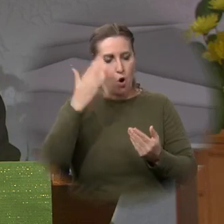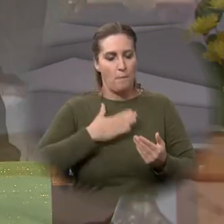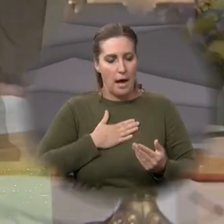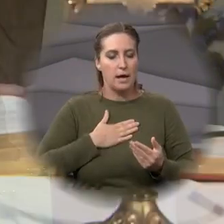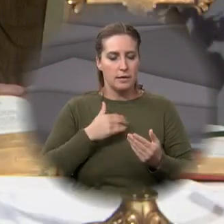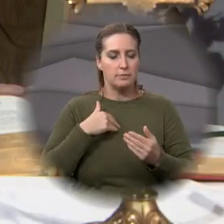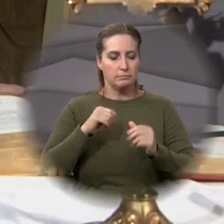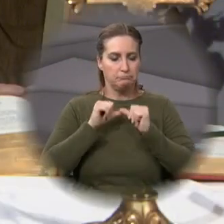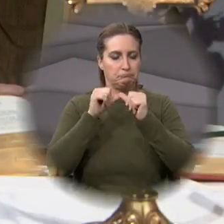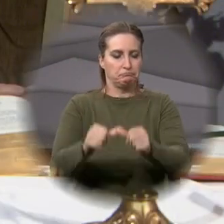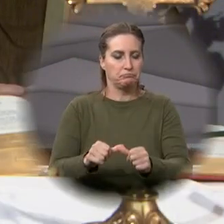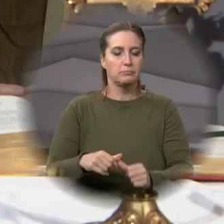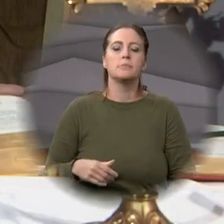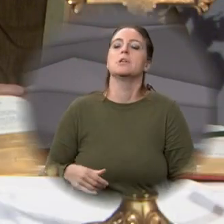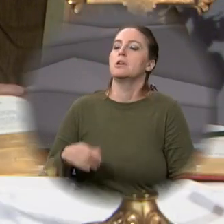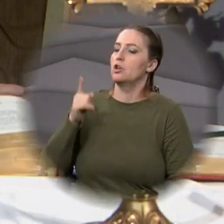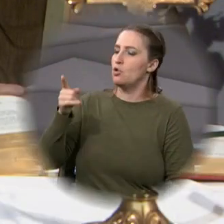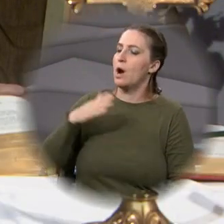lot.